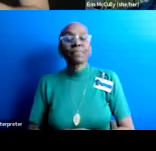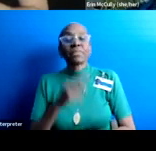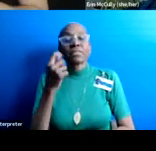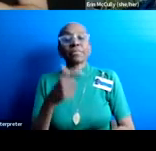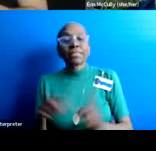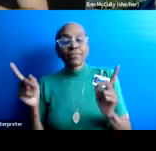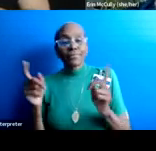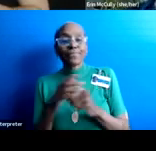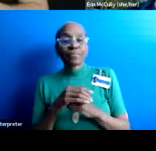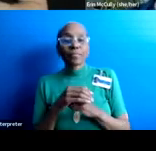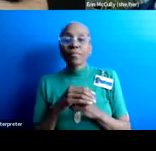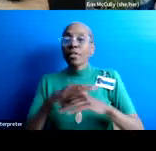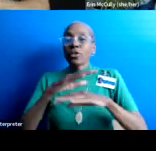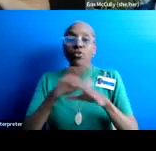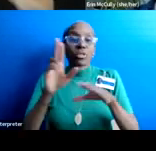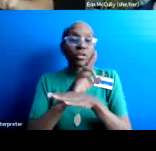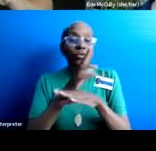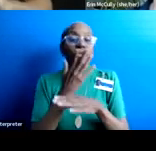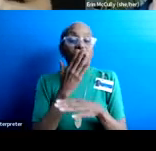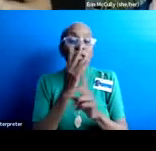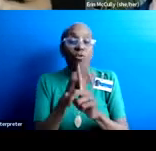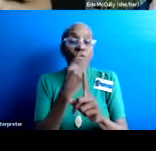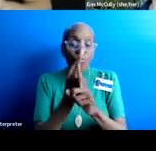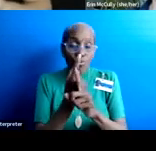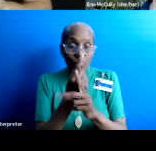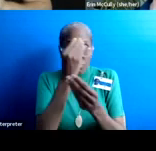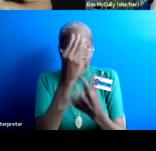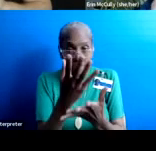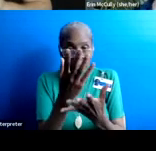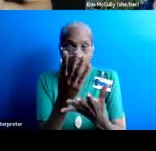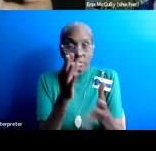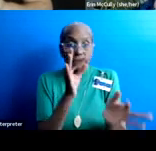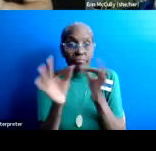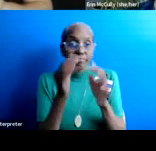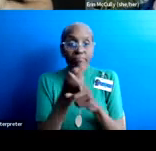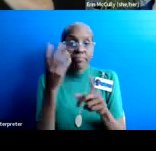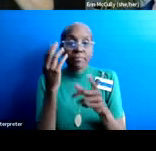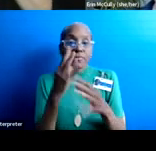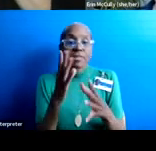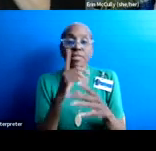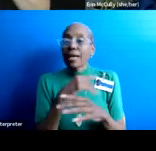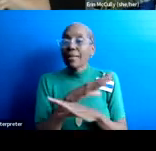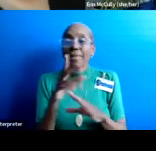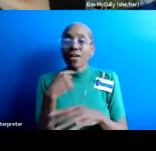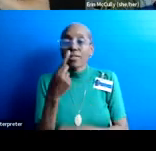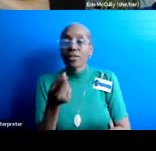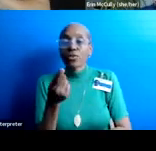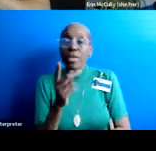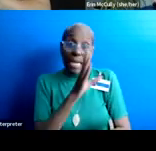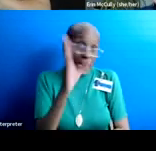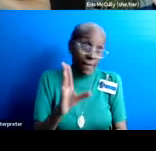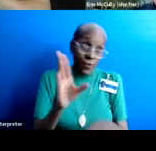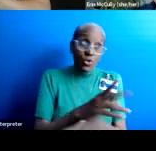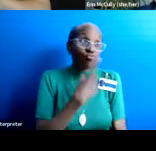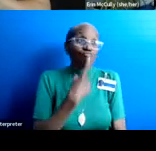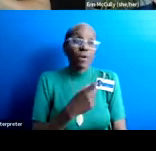different. Do not use color alone to convey information. So I'm not going to tell you never use red